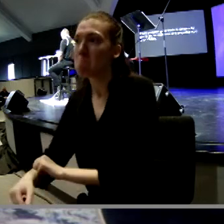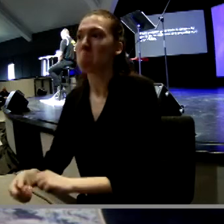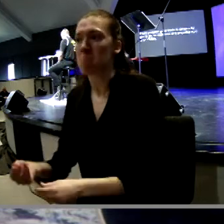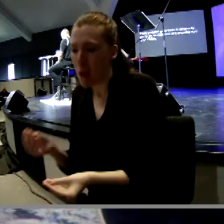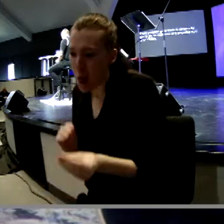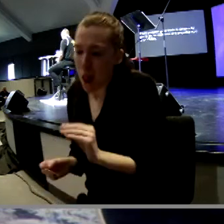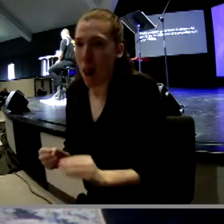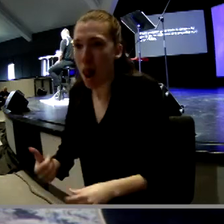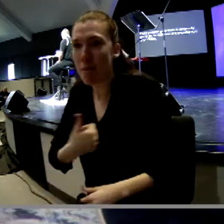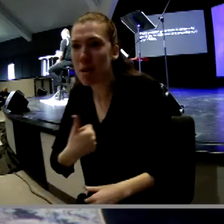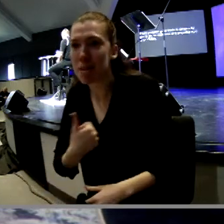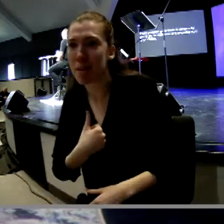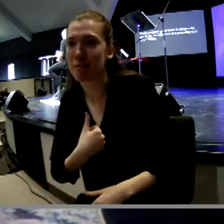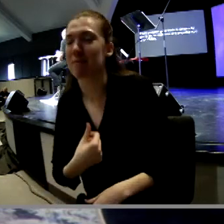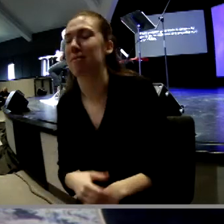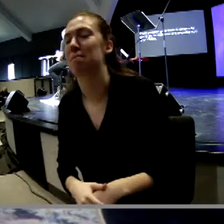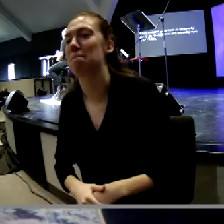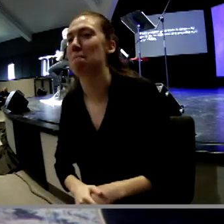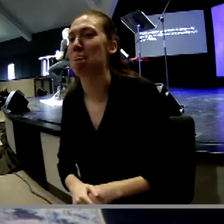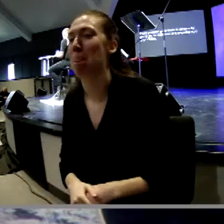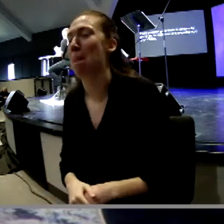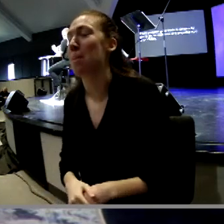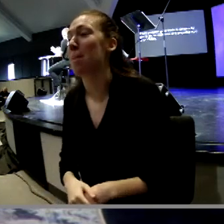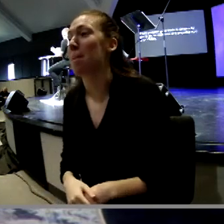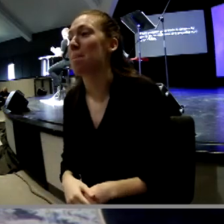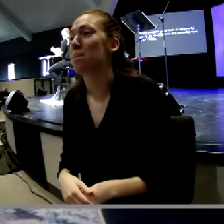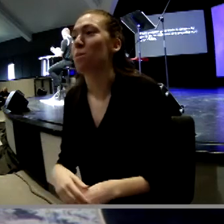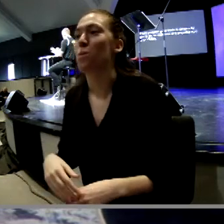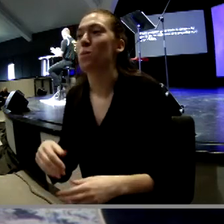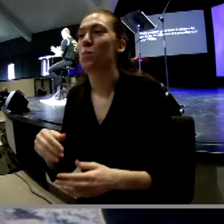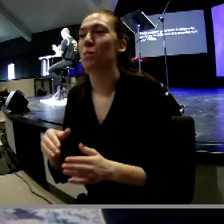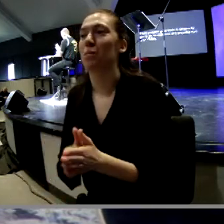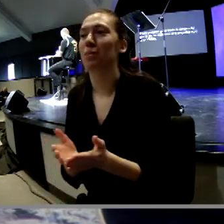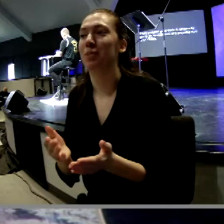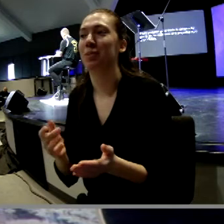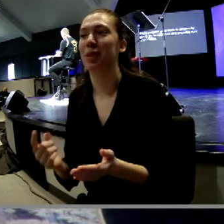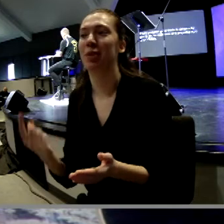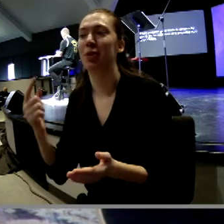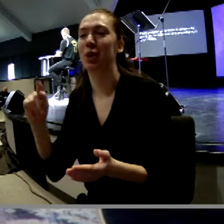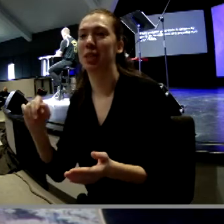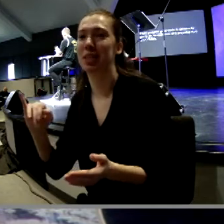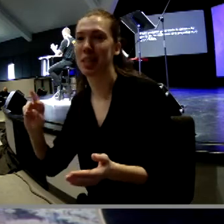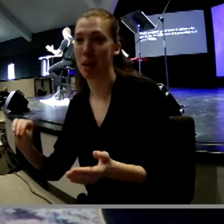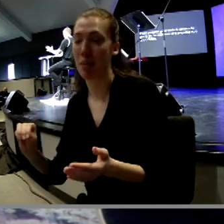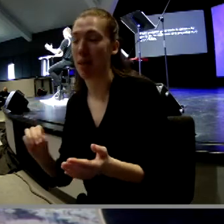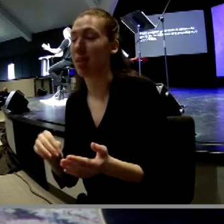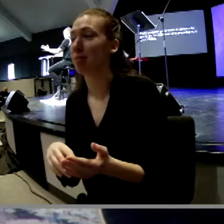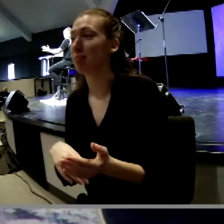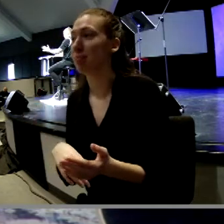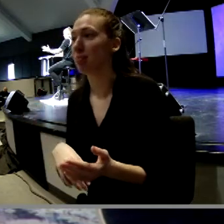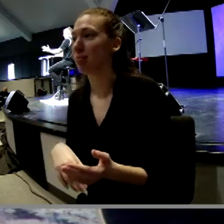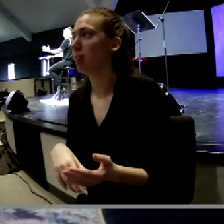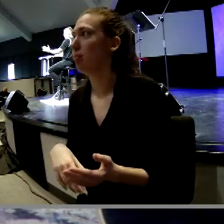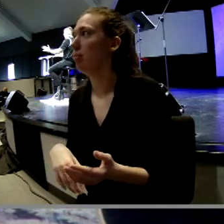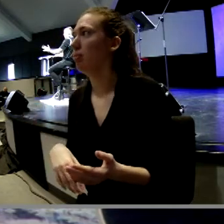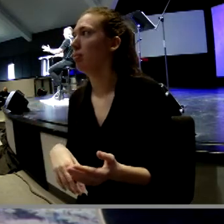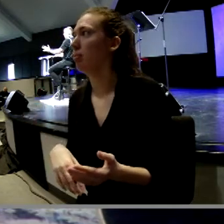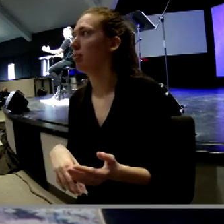1 Timothy 2, 5 and 6. Okay? There's one God, one mediator between God and